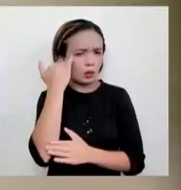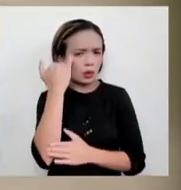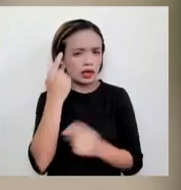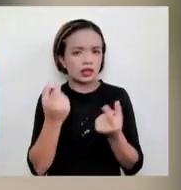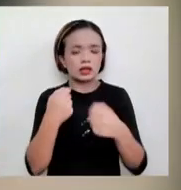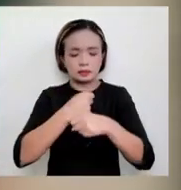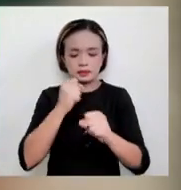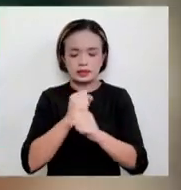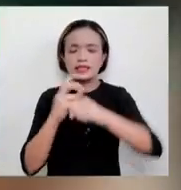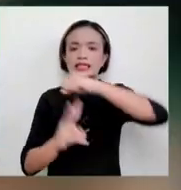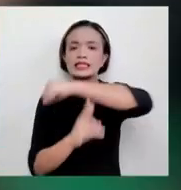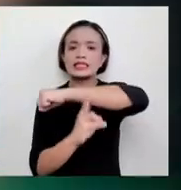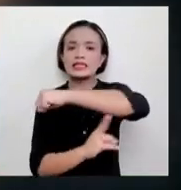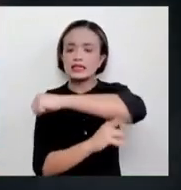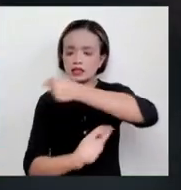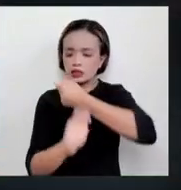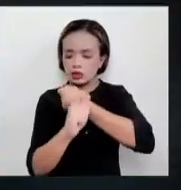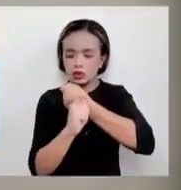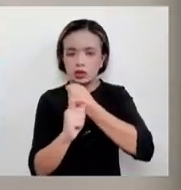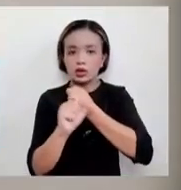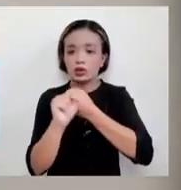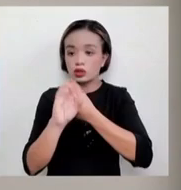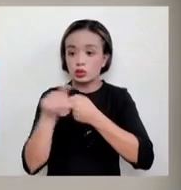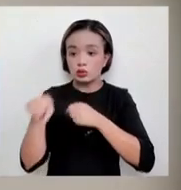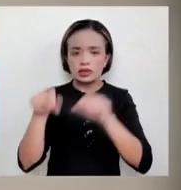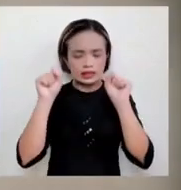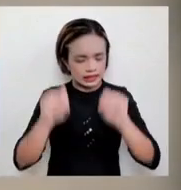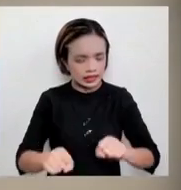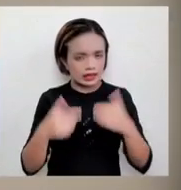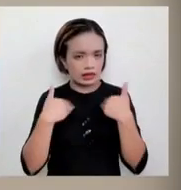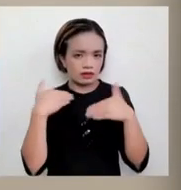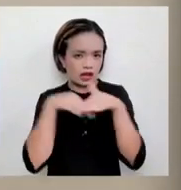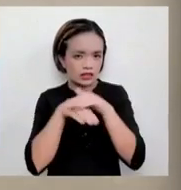residents to have access going to the poblacion.